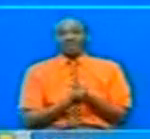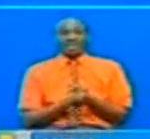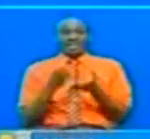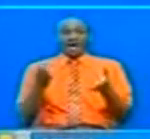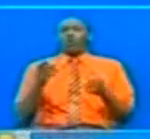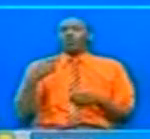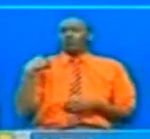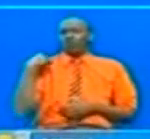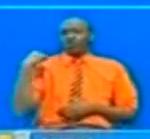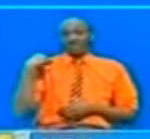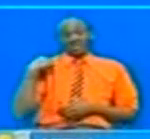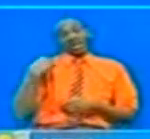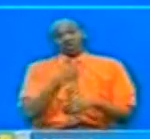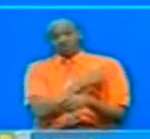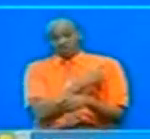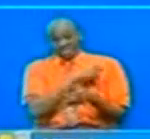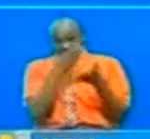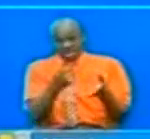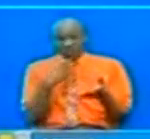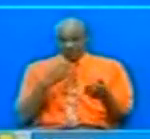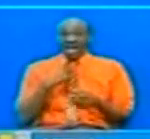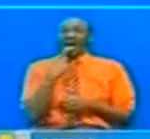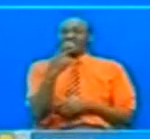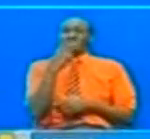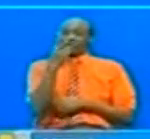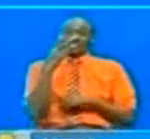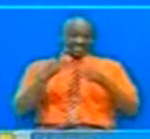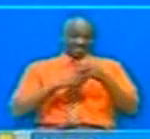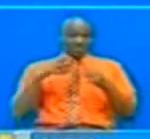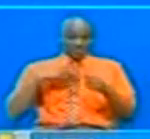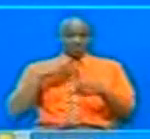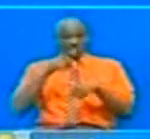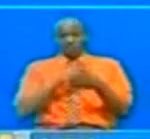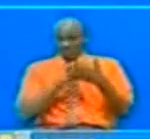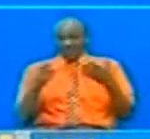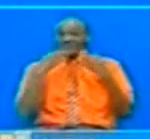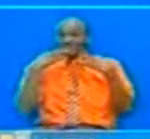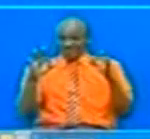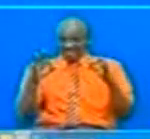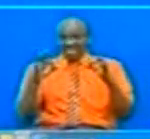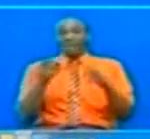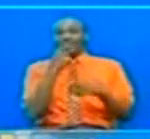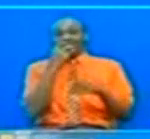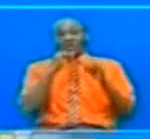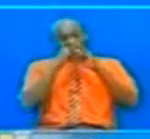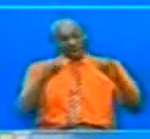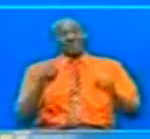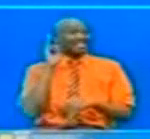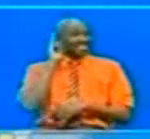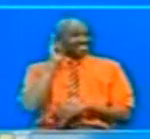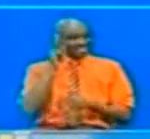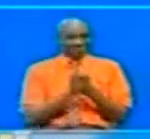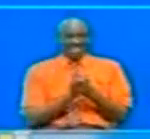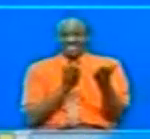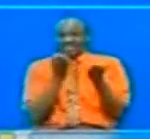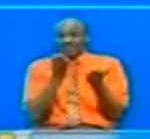Volunteer doctors treated and operated on 126 people during a week-long free medical camp in Kisii County. The